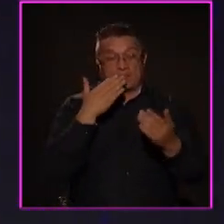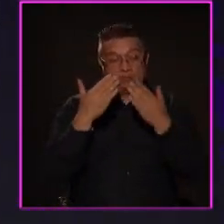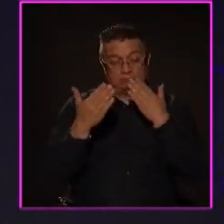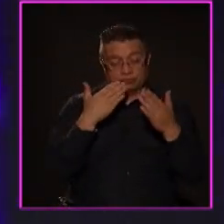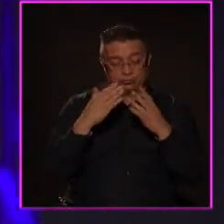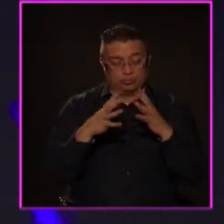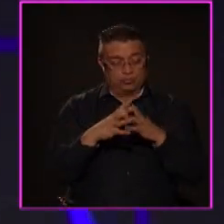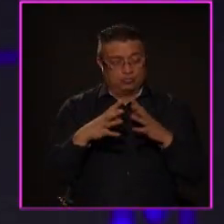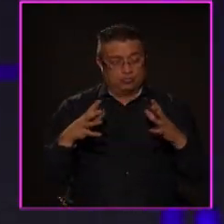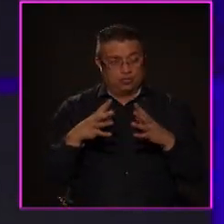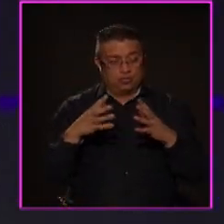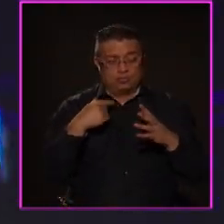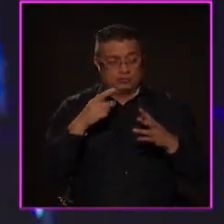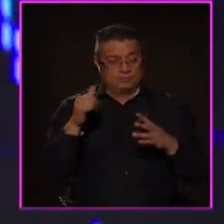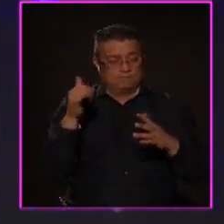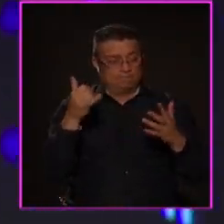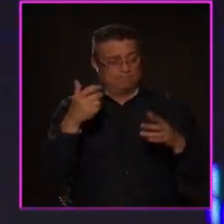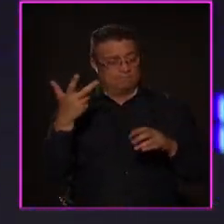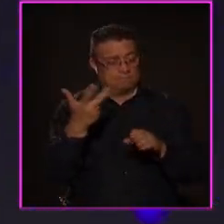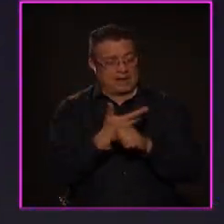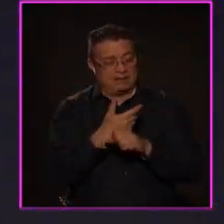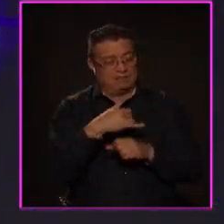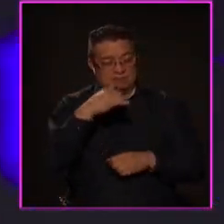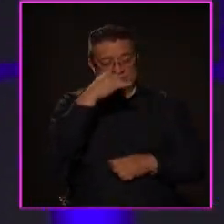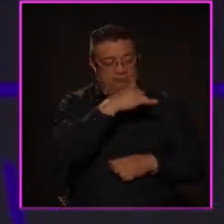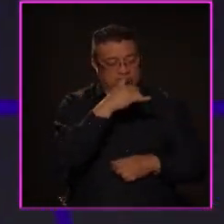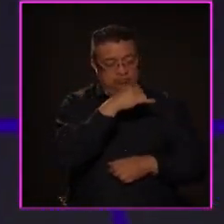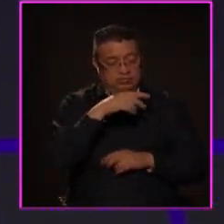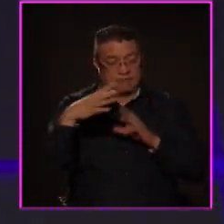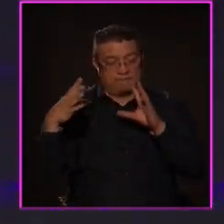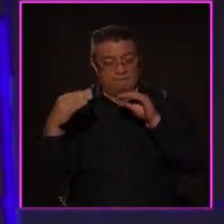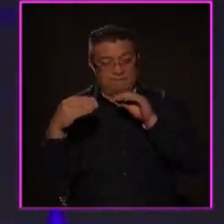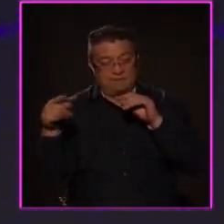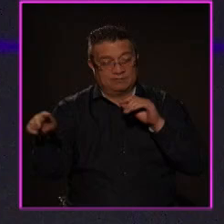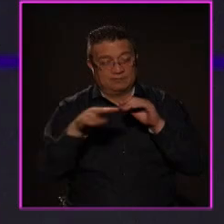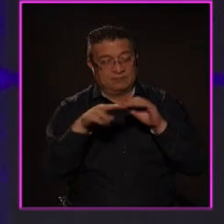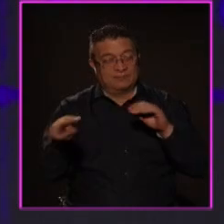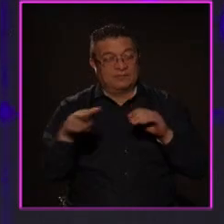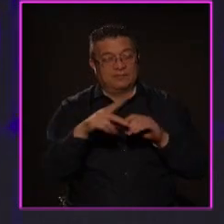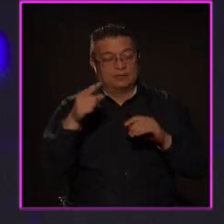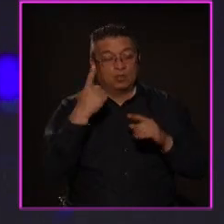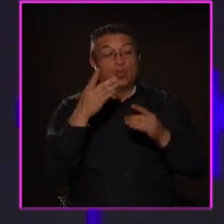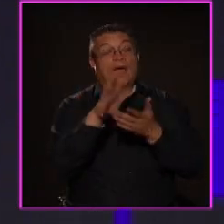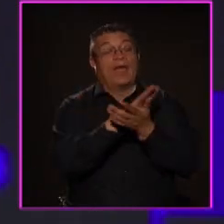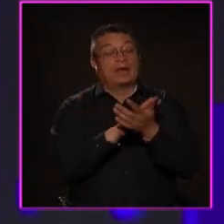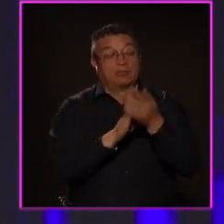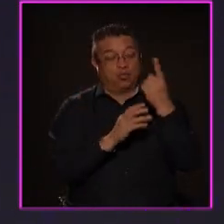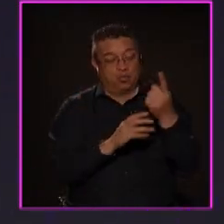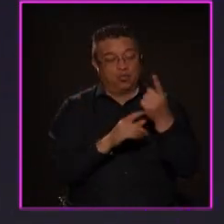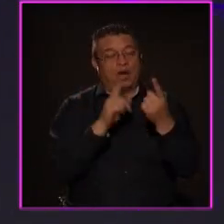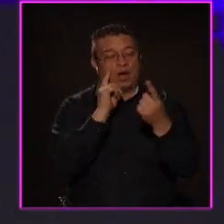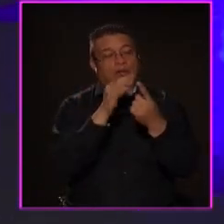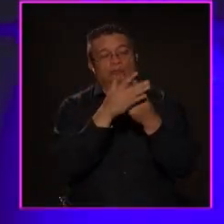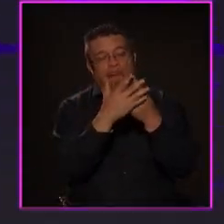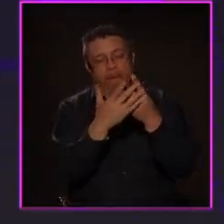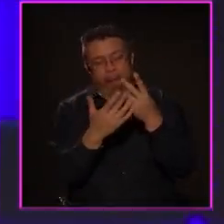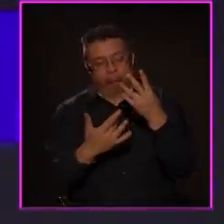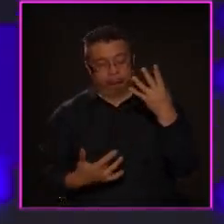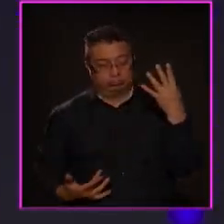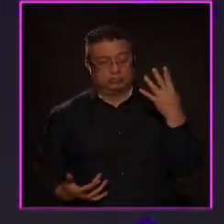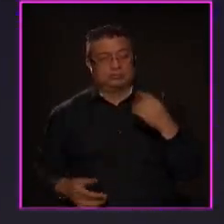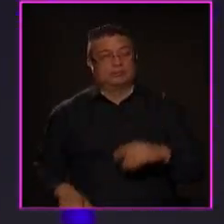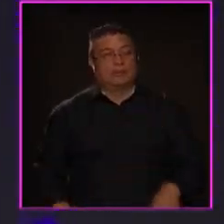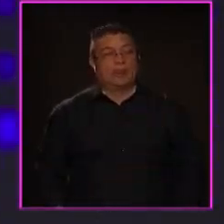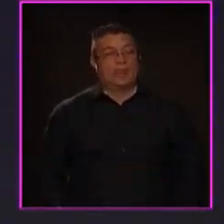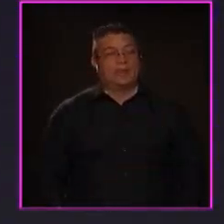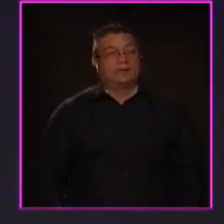this is just one example among many. So I've been involved with different initiatives trying